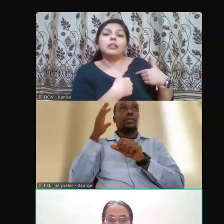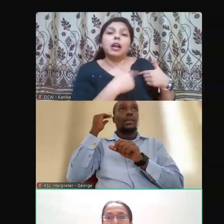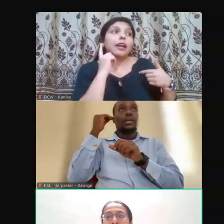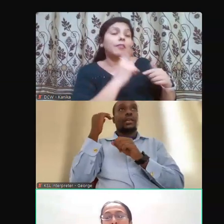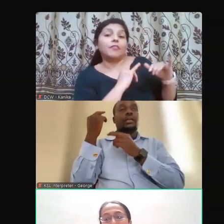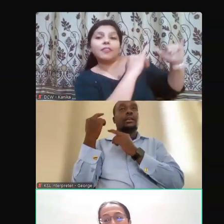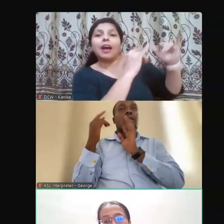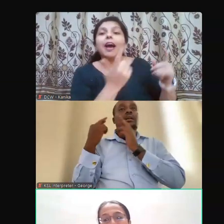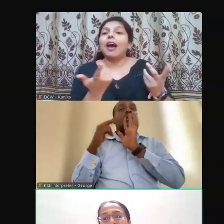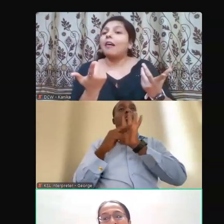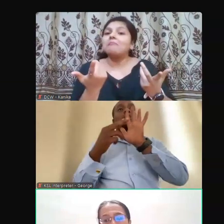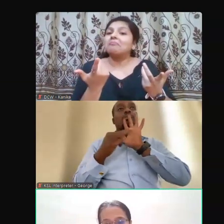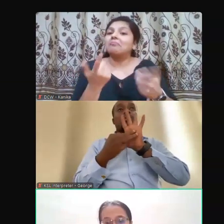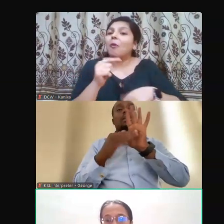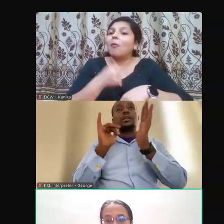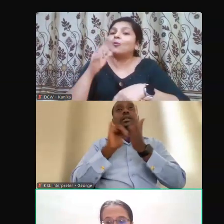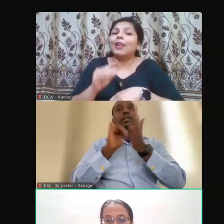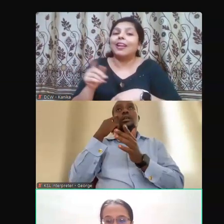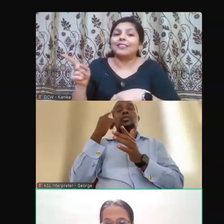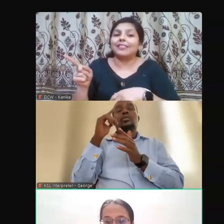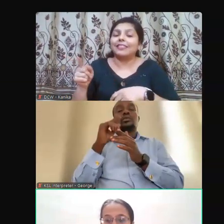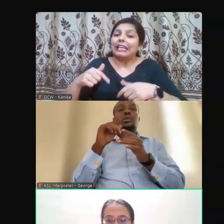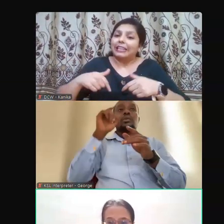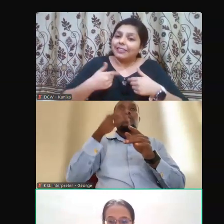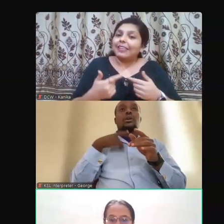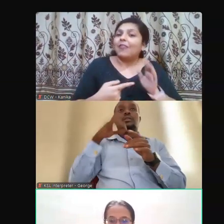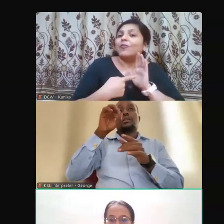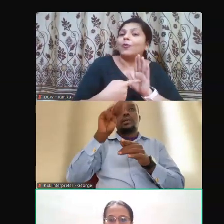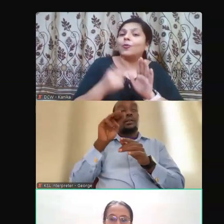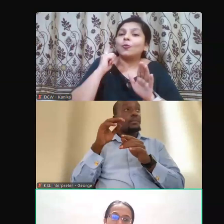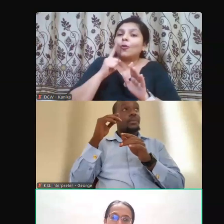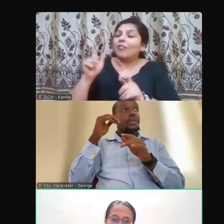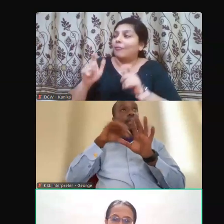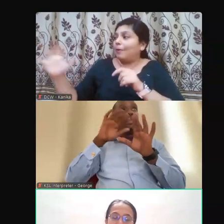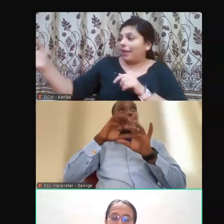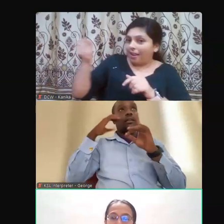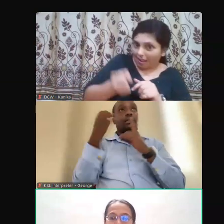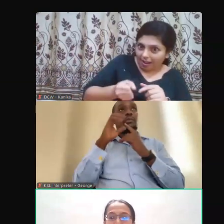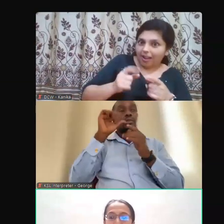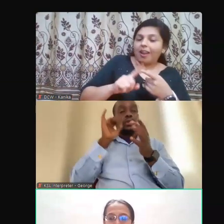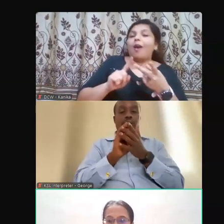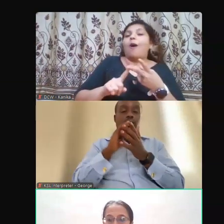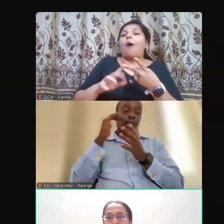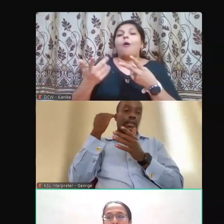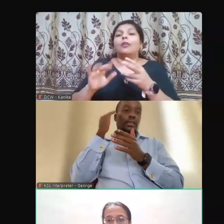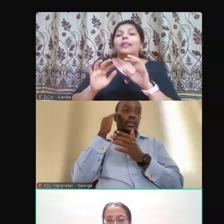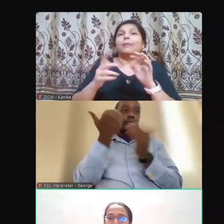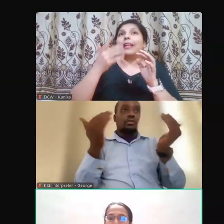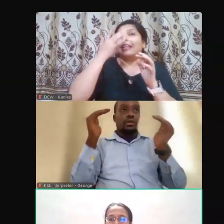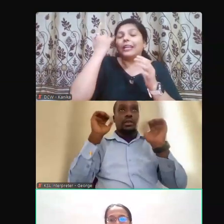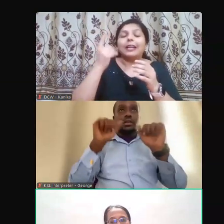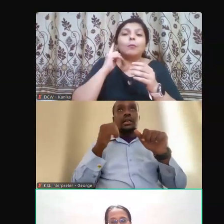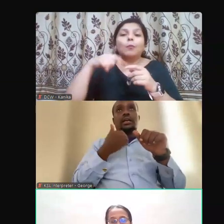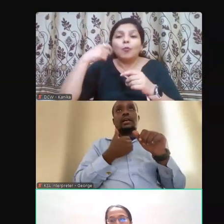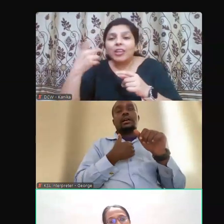up to. We also need to have deaf role models in the environment so that deaf children will have someone to look up to and be